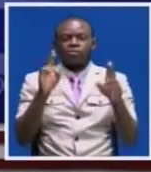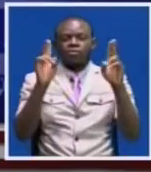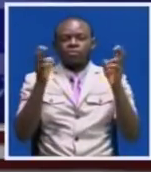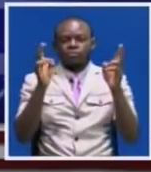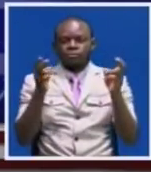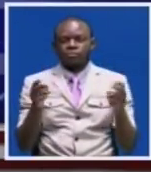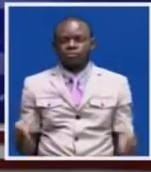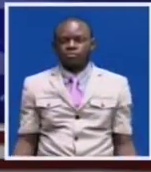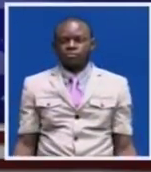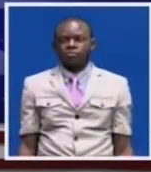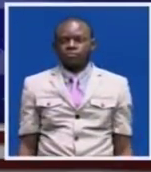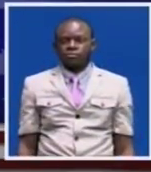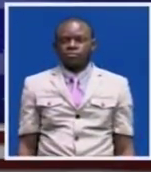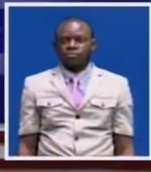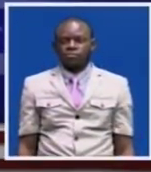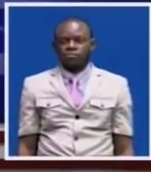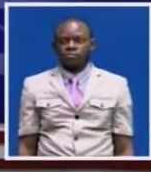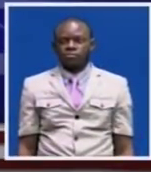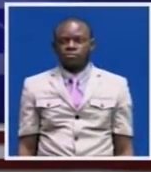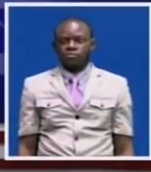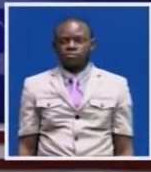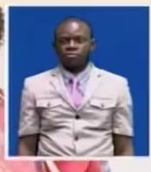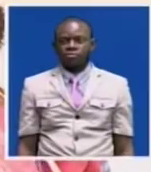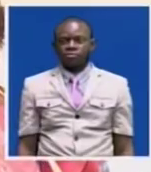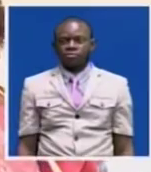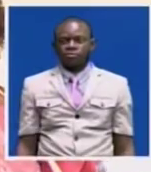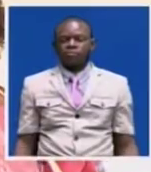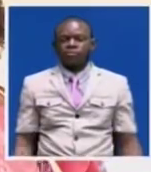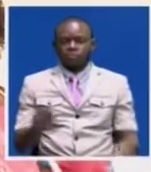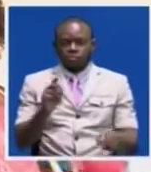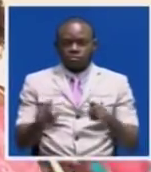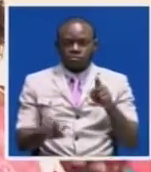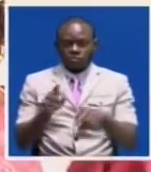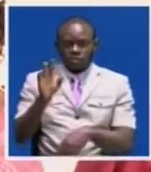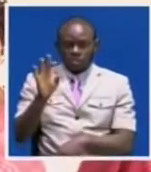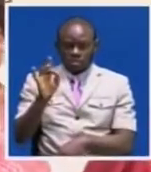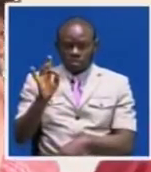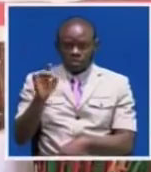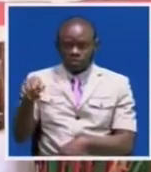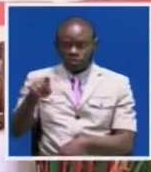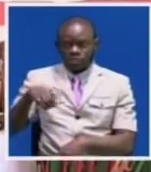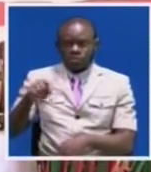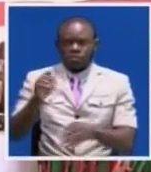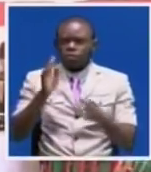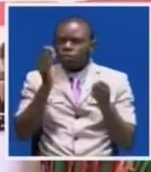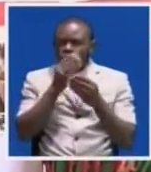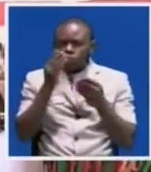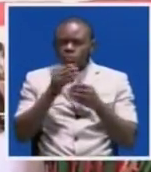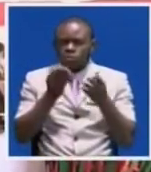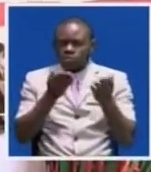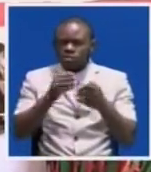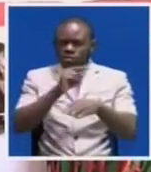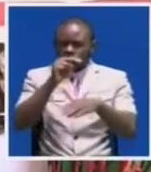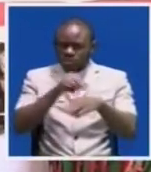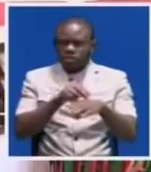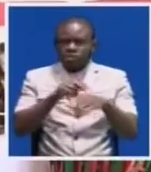making headlines tonight. President Edgar Lungu has honored 8 individuals for their distinguished service to the